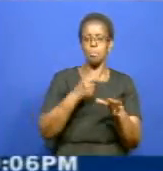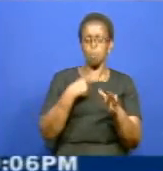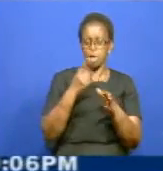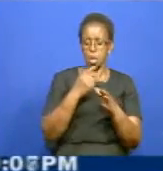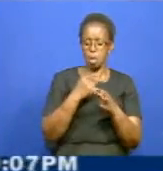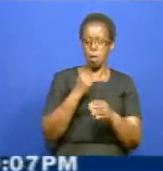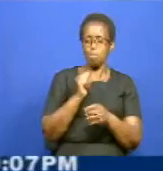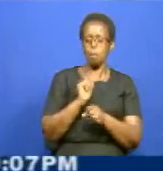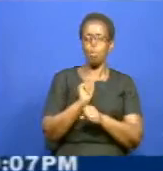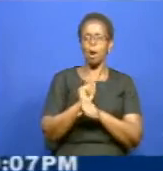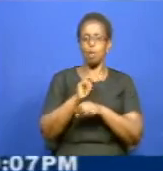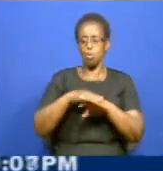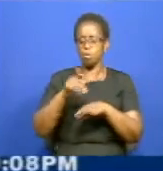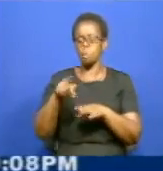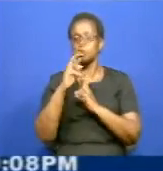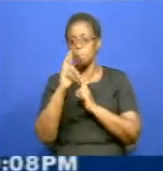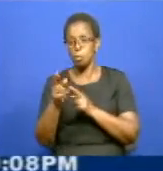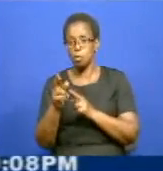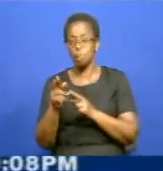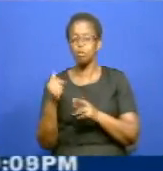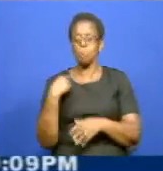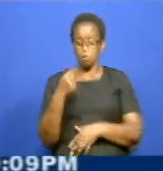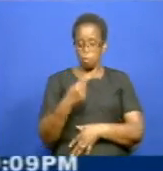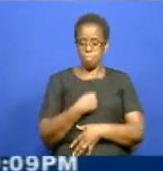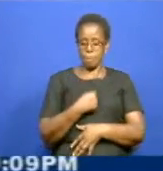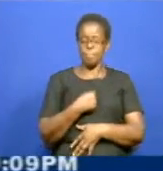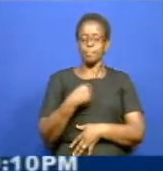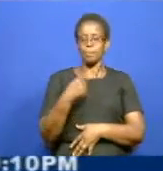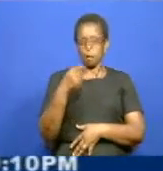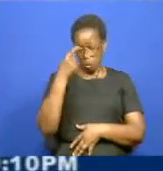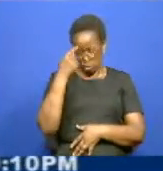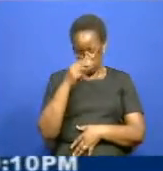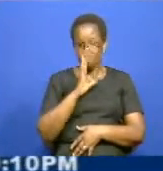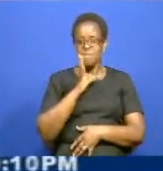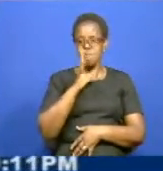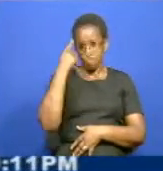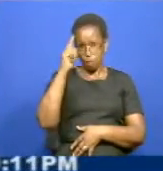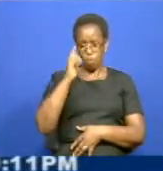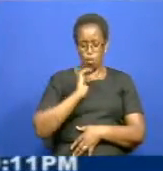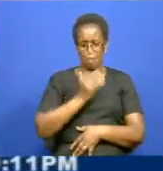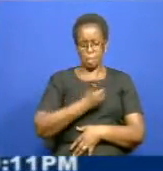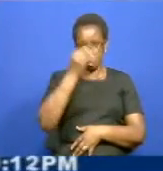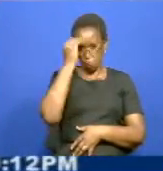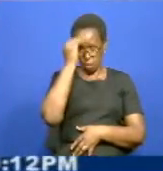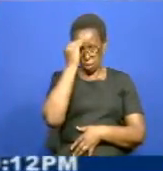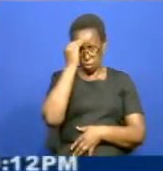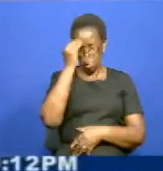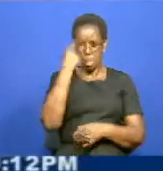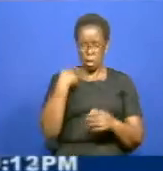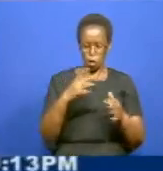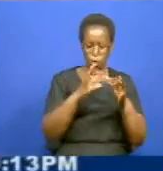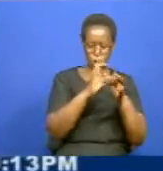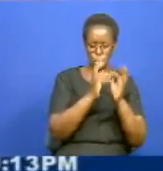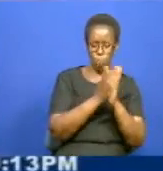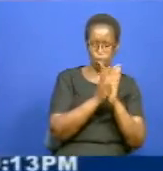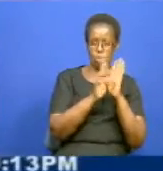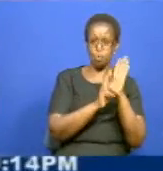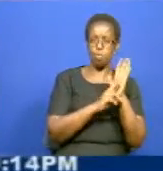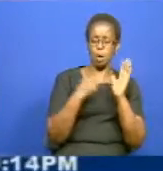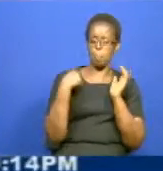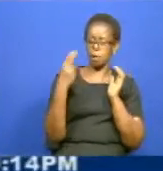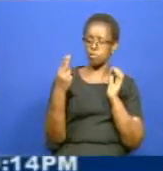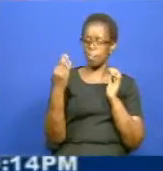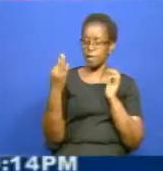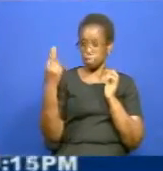my pleasant duty on behalf of the Standing Committee on Education, Personal Understanding Order 232 to present a report